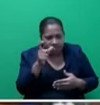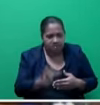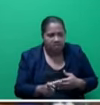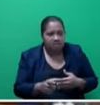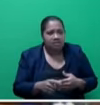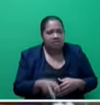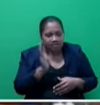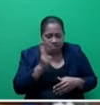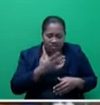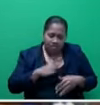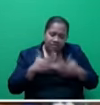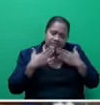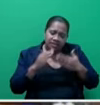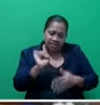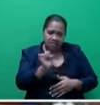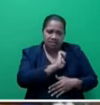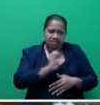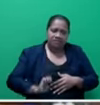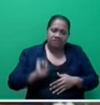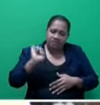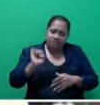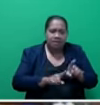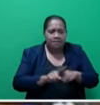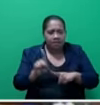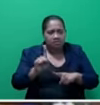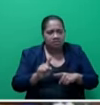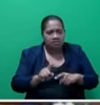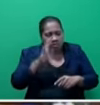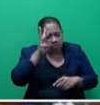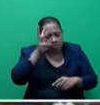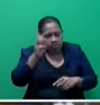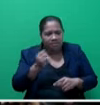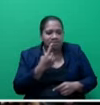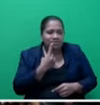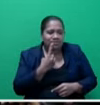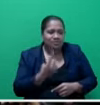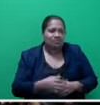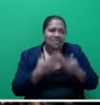Speaker, I would like to thank His Excellency for his most gracious and wise speech. Thank you.